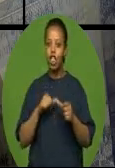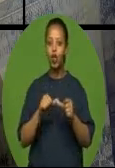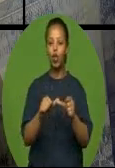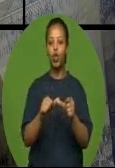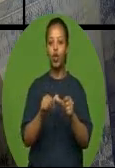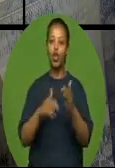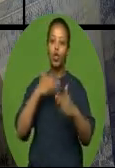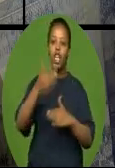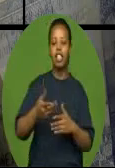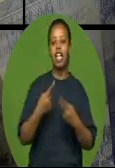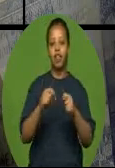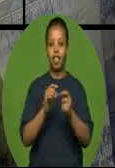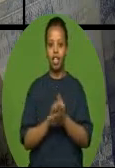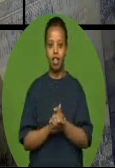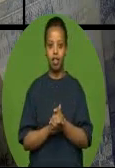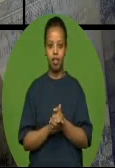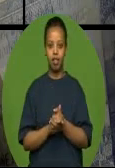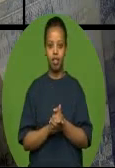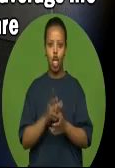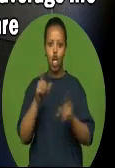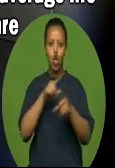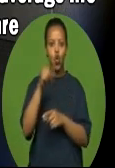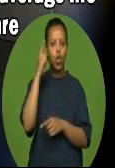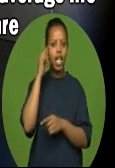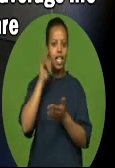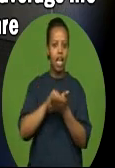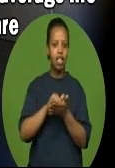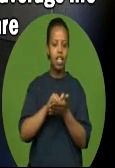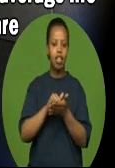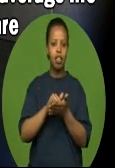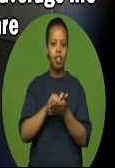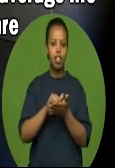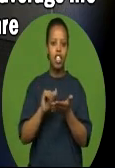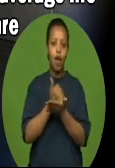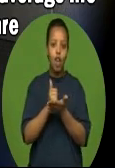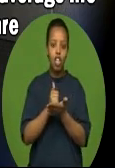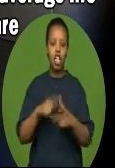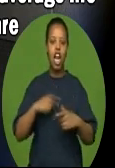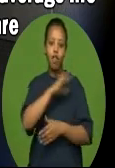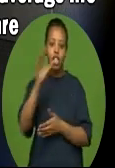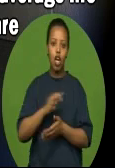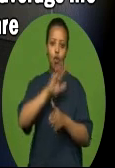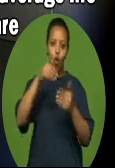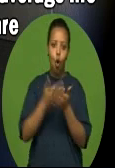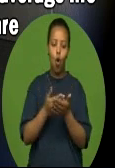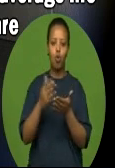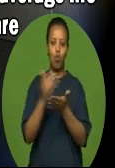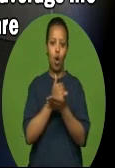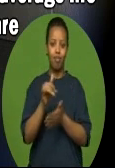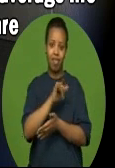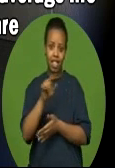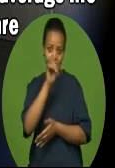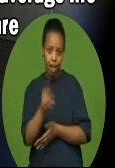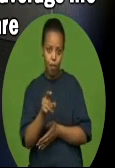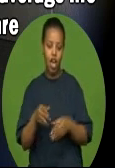Students, let's continue to the next activity. Do you think that the average life cycle of all products are